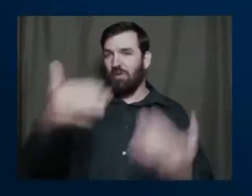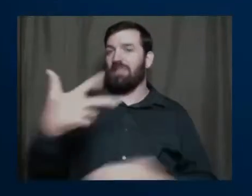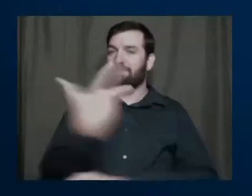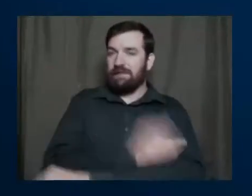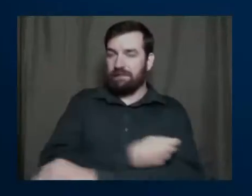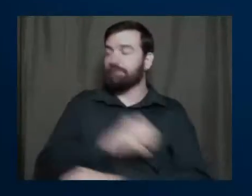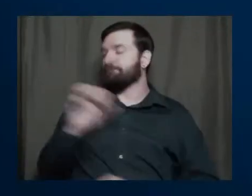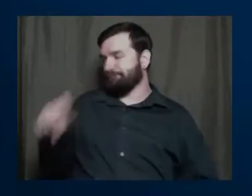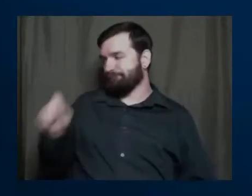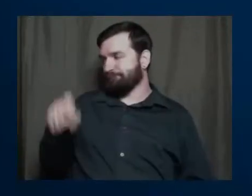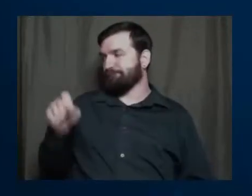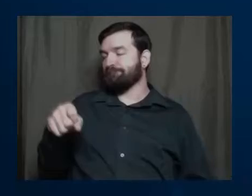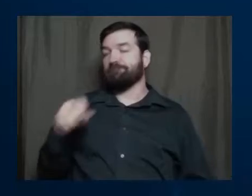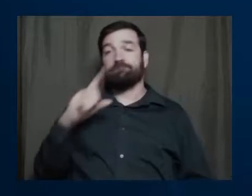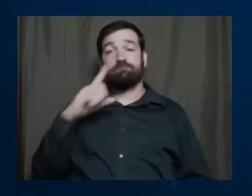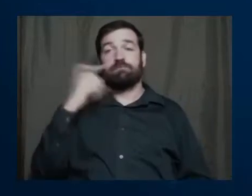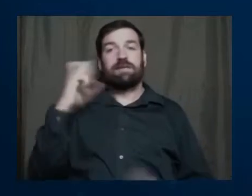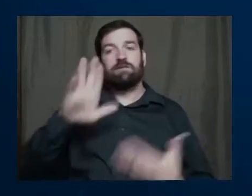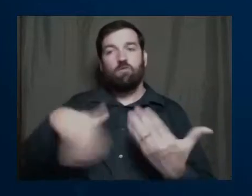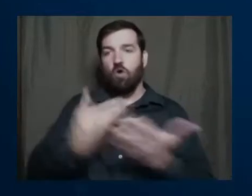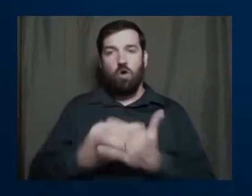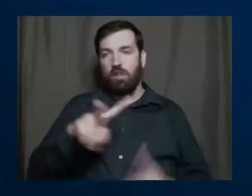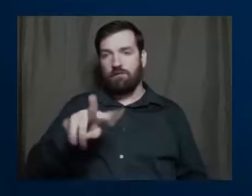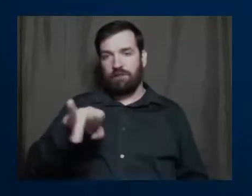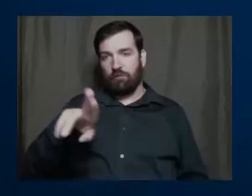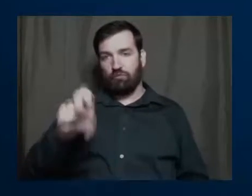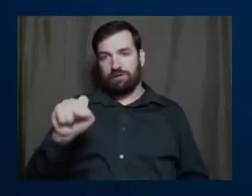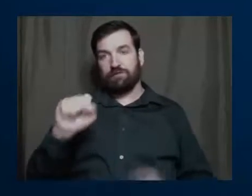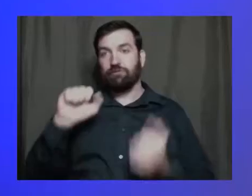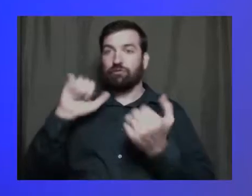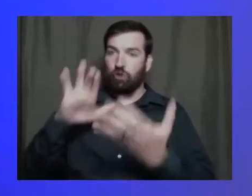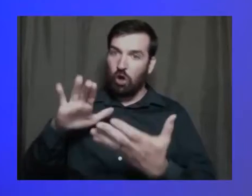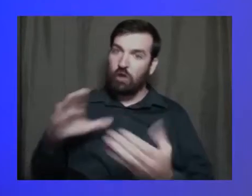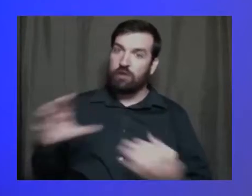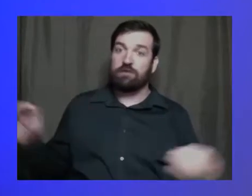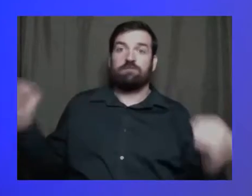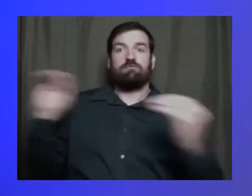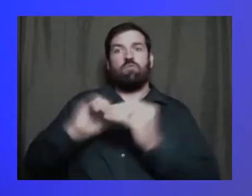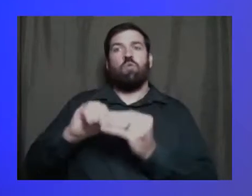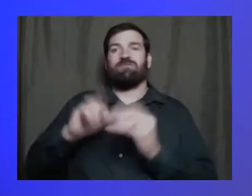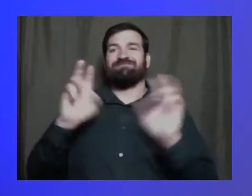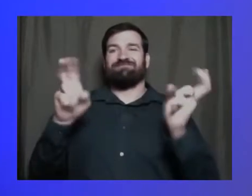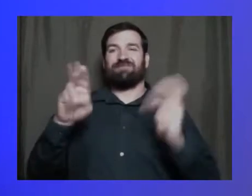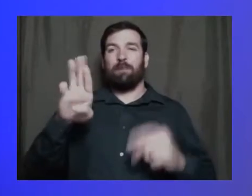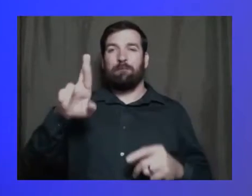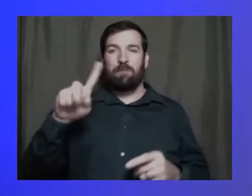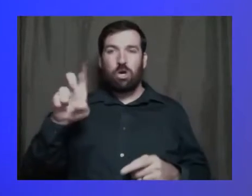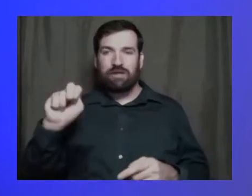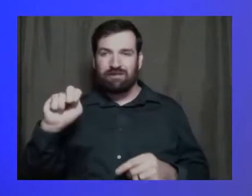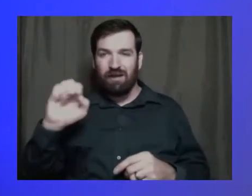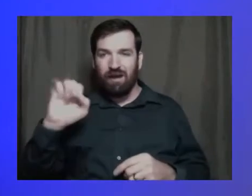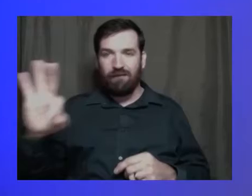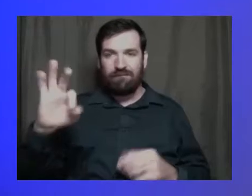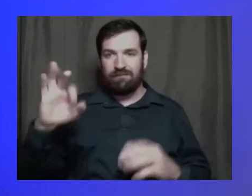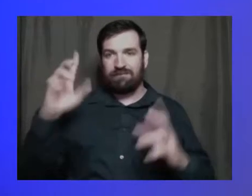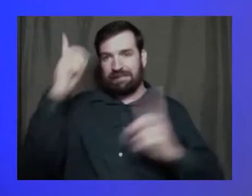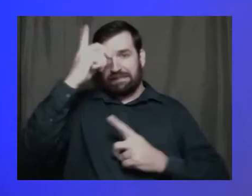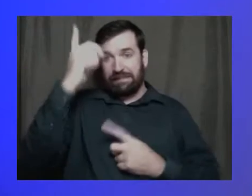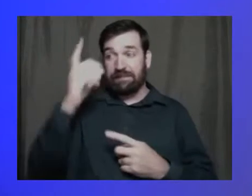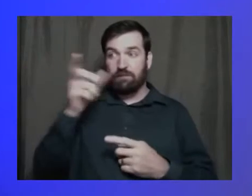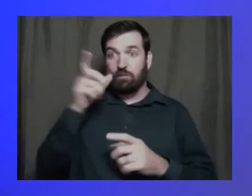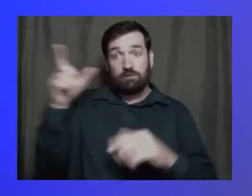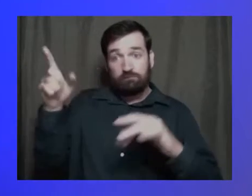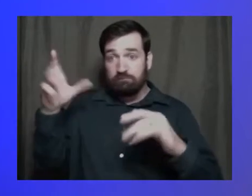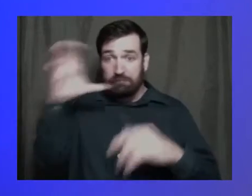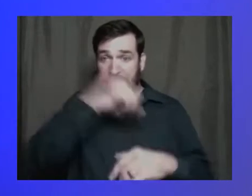Absolutely, because all of these viruses contribute to the burden of disease that is going to keep kids out of school and absent because they're having